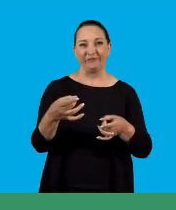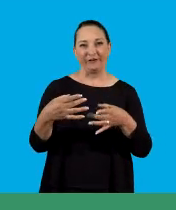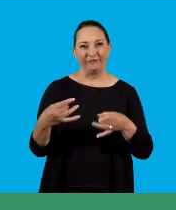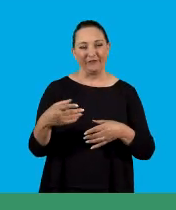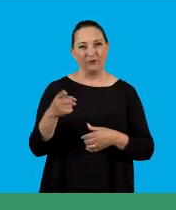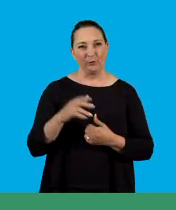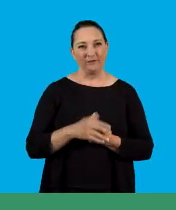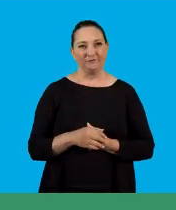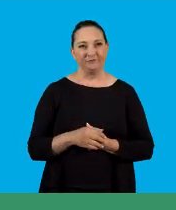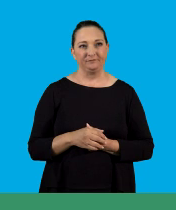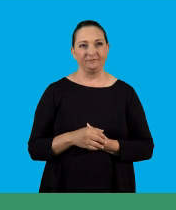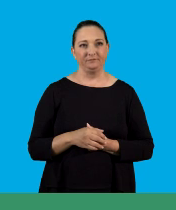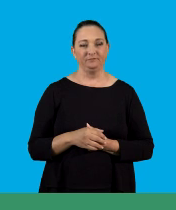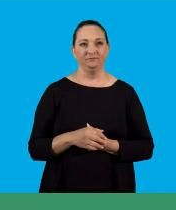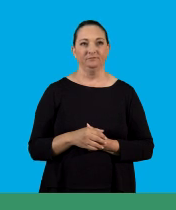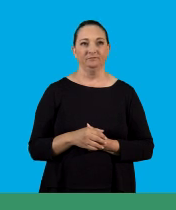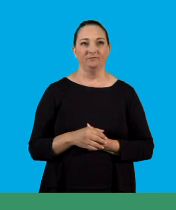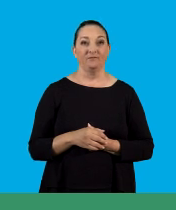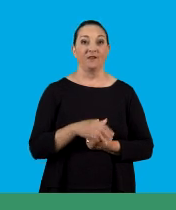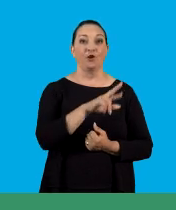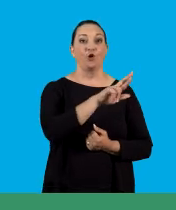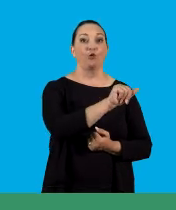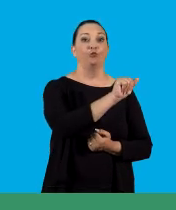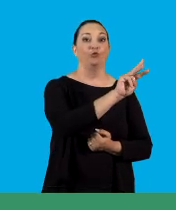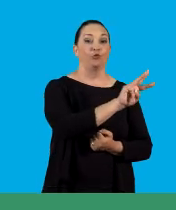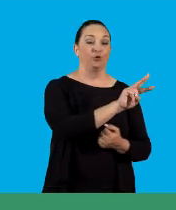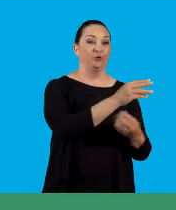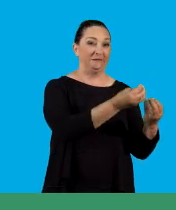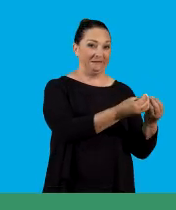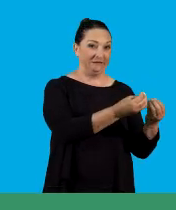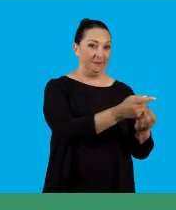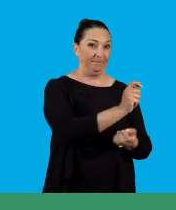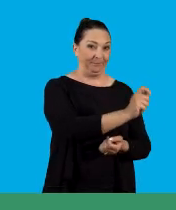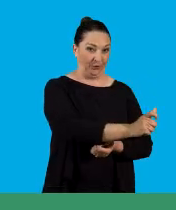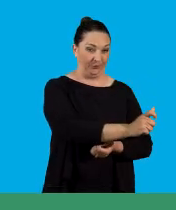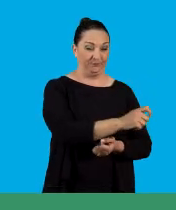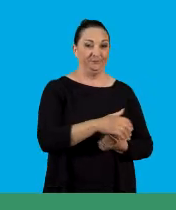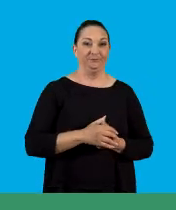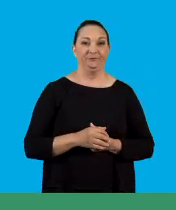they are purchasing what we call raw material.